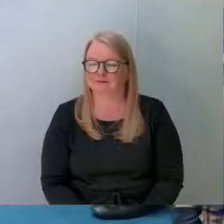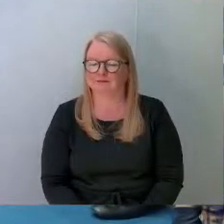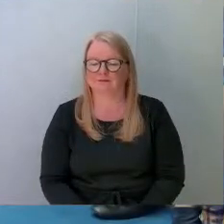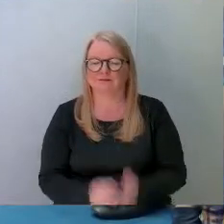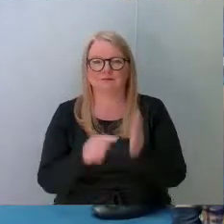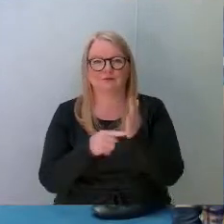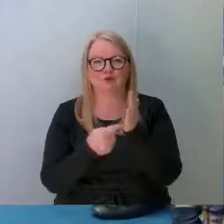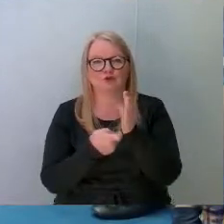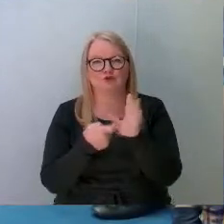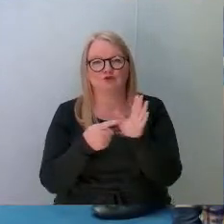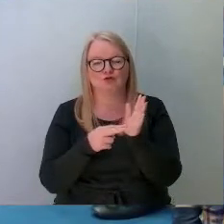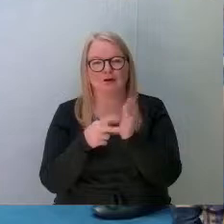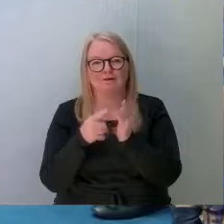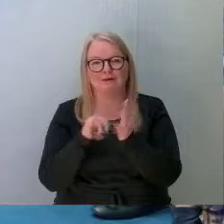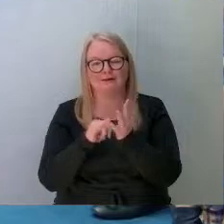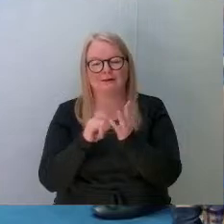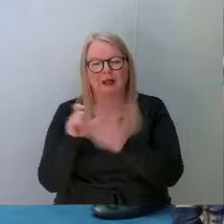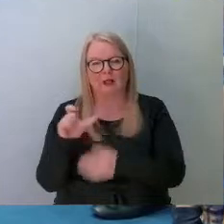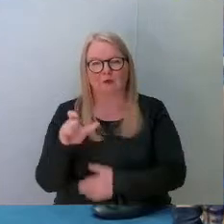Travis Calhoun.